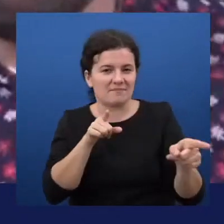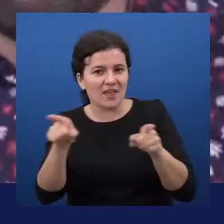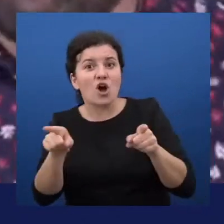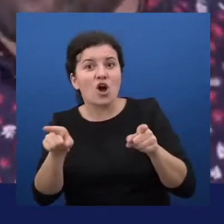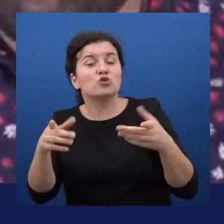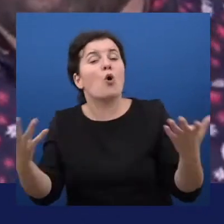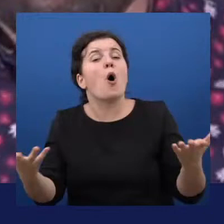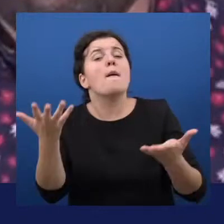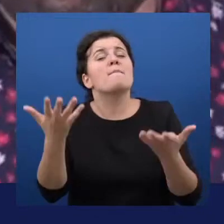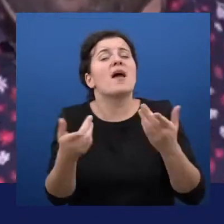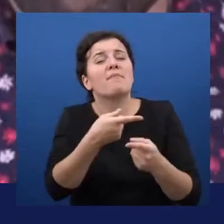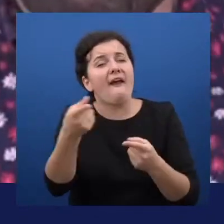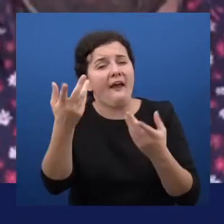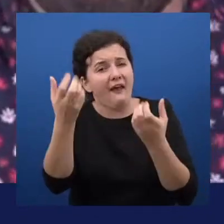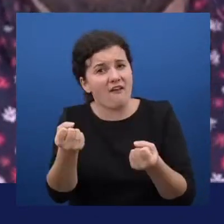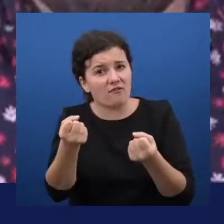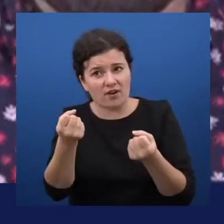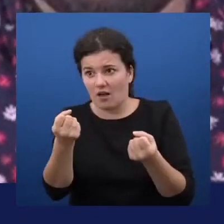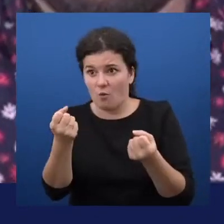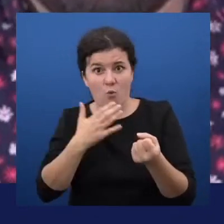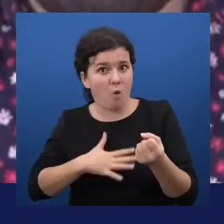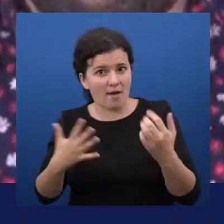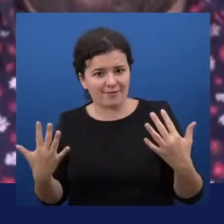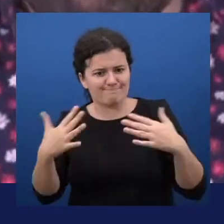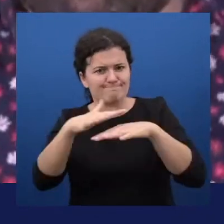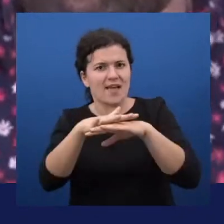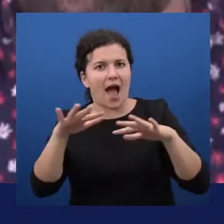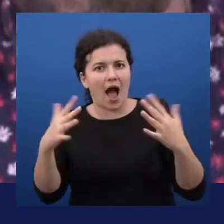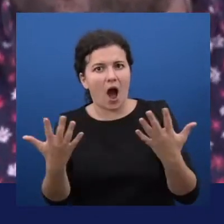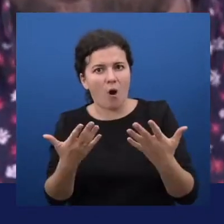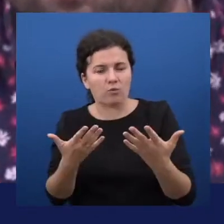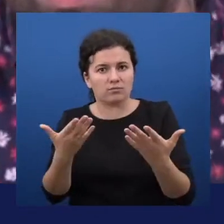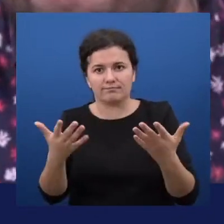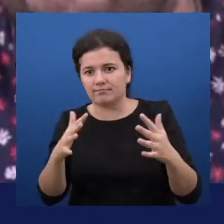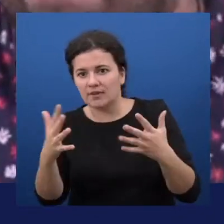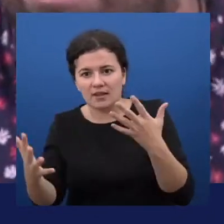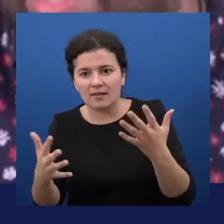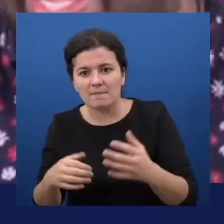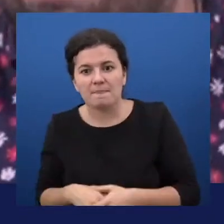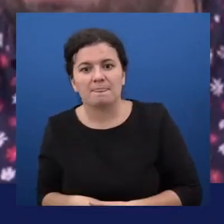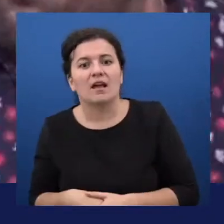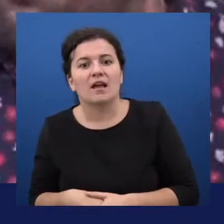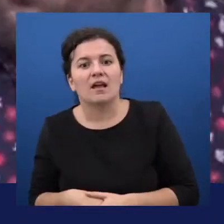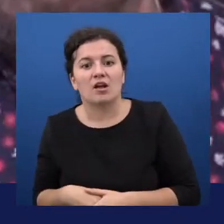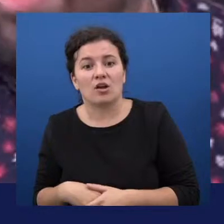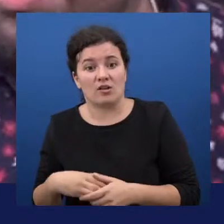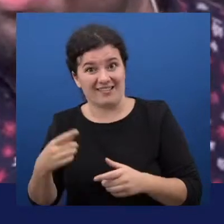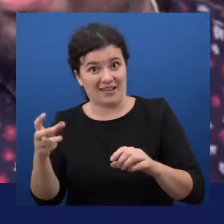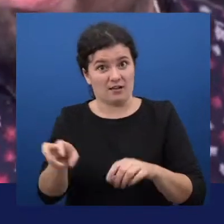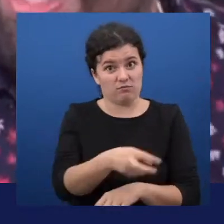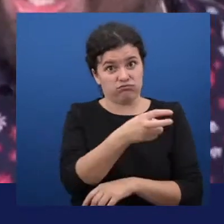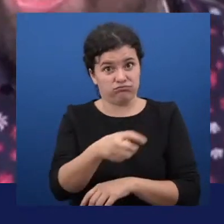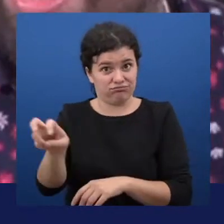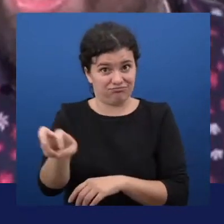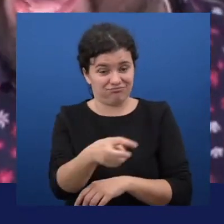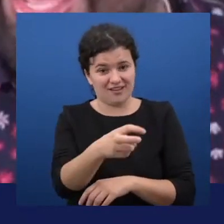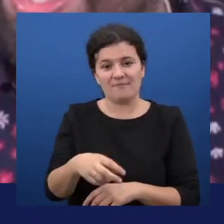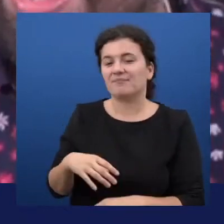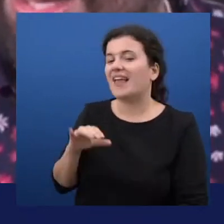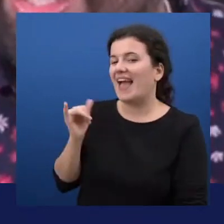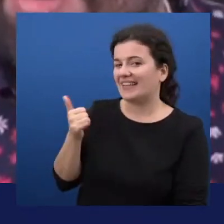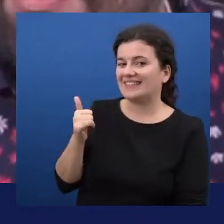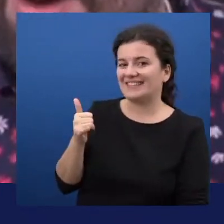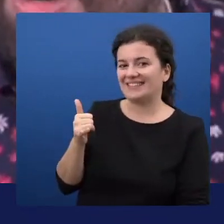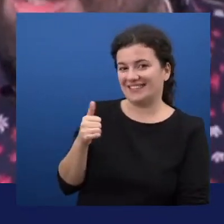conversation, actually. Well, and I'm learning a lot from this. Are you asking, does Seth swing both ways? Yeah, I think he does. I do. And